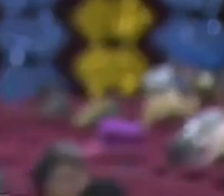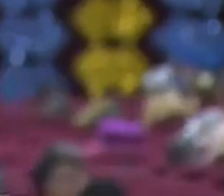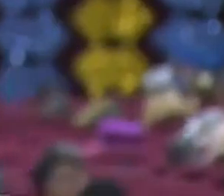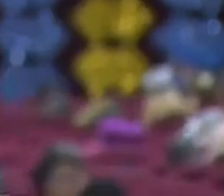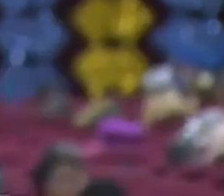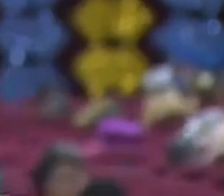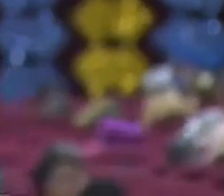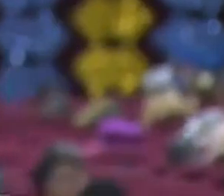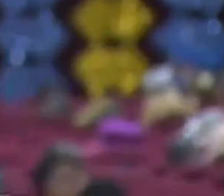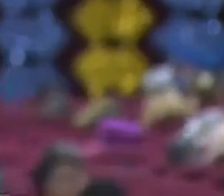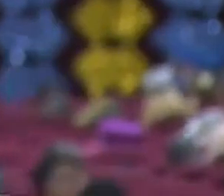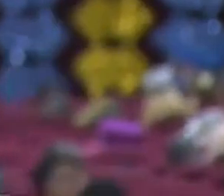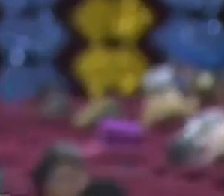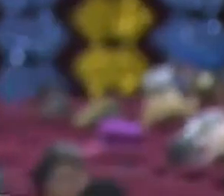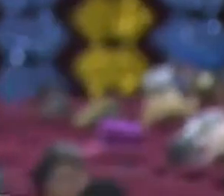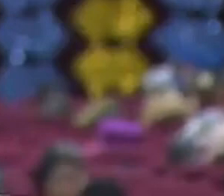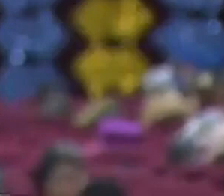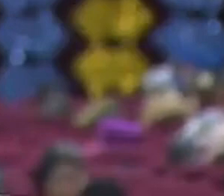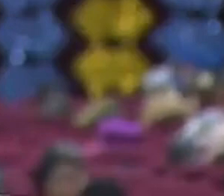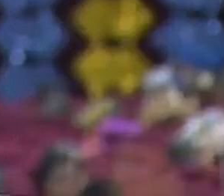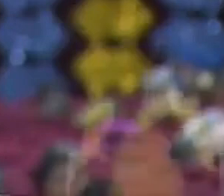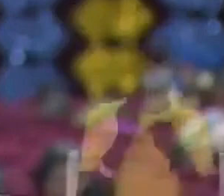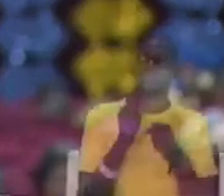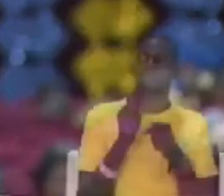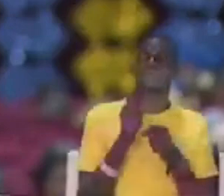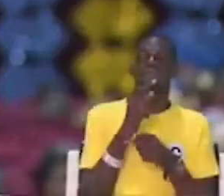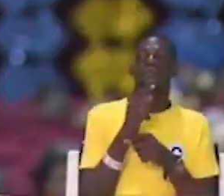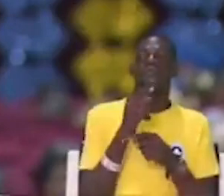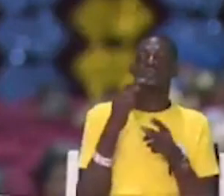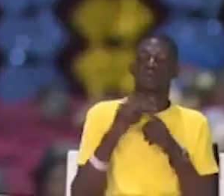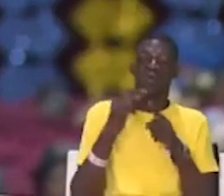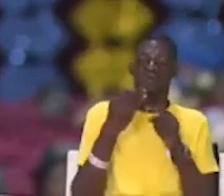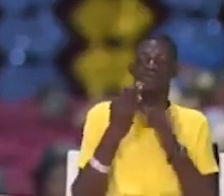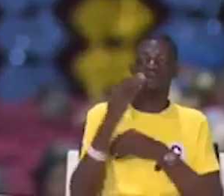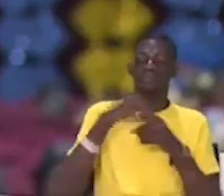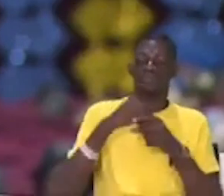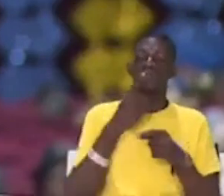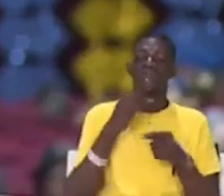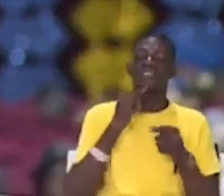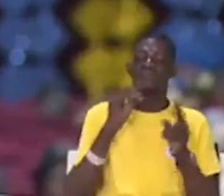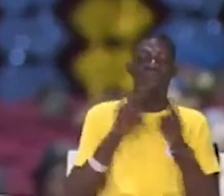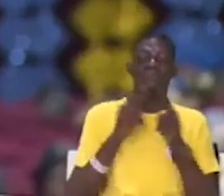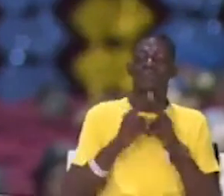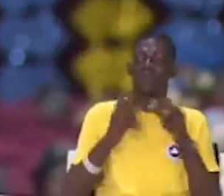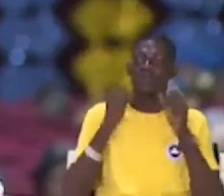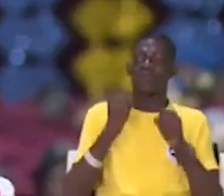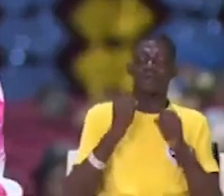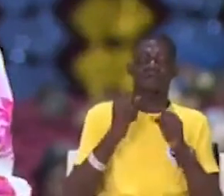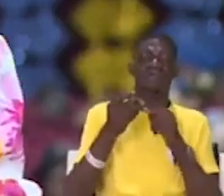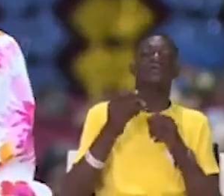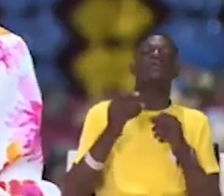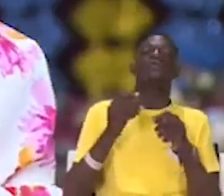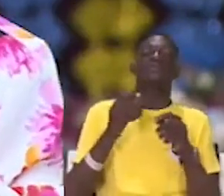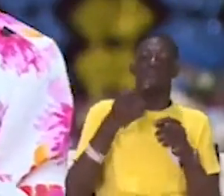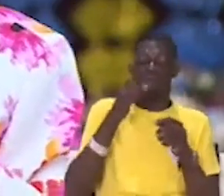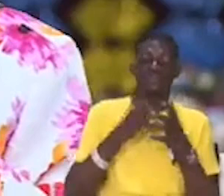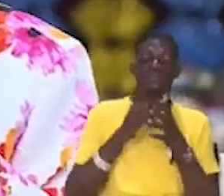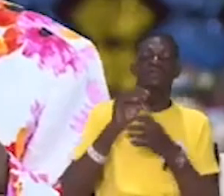is powerful. The word of God in your heart and in your mouth is very, very powerful. The Bible says in